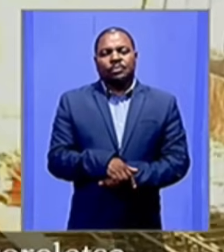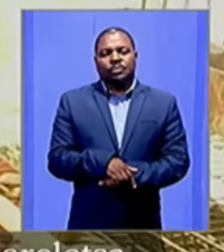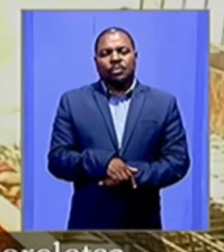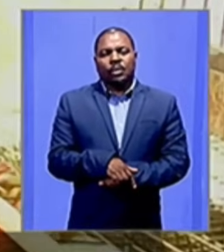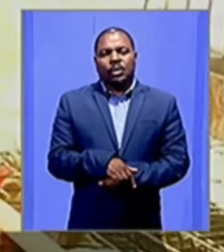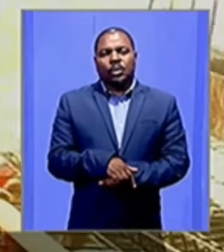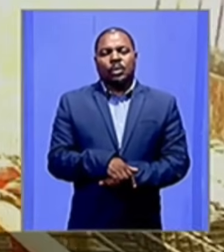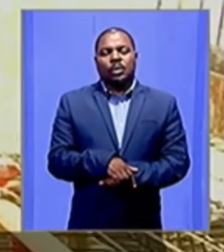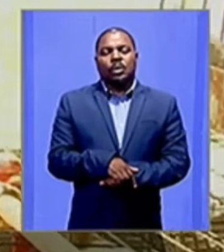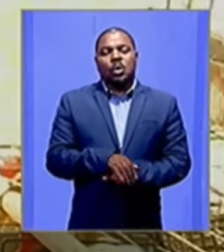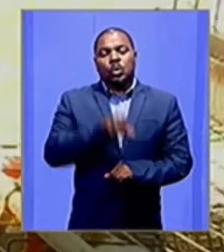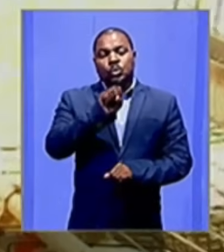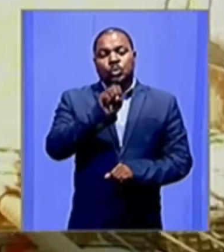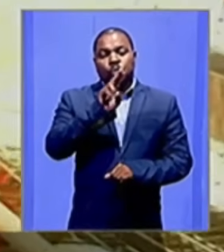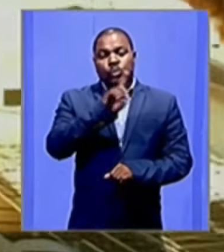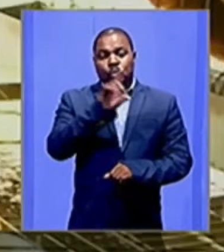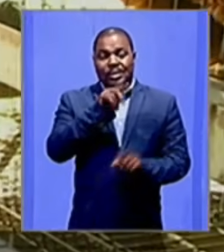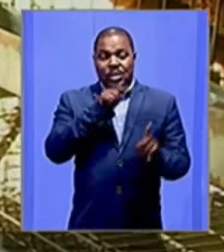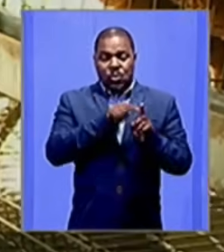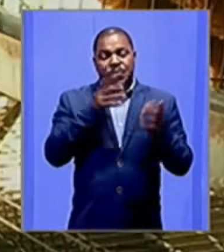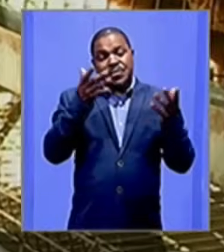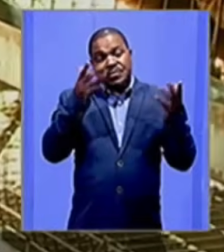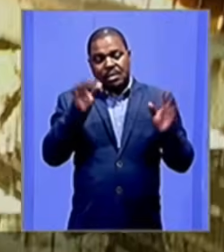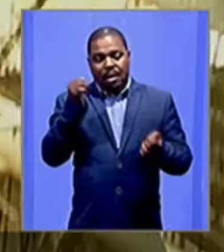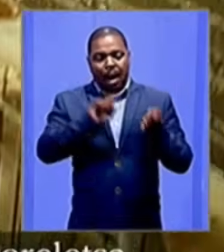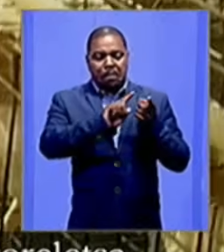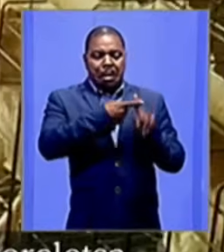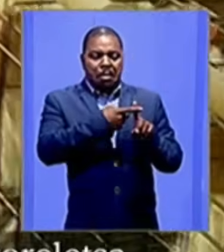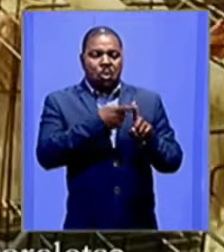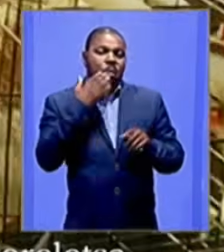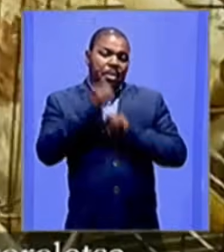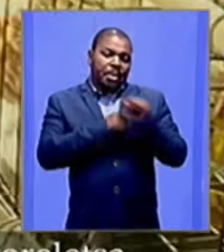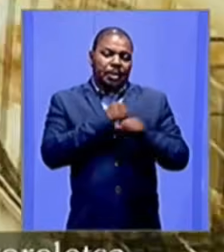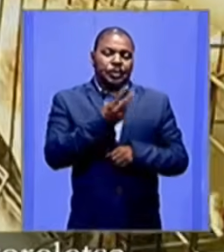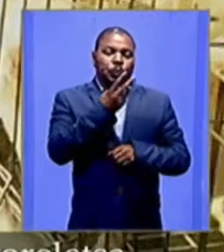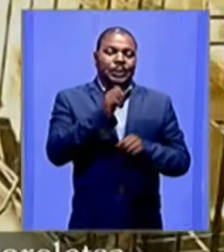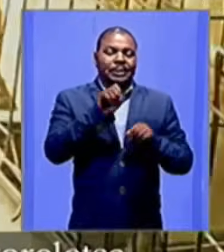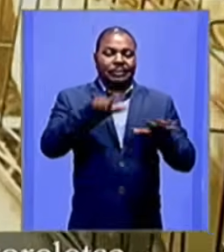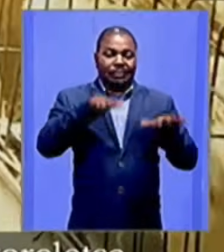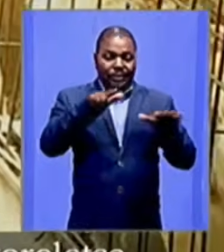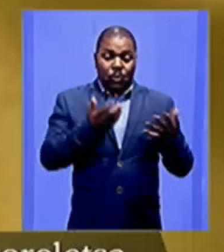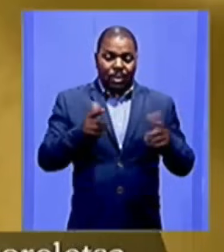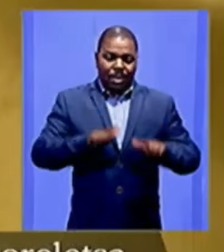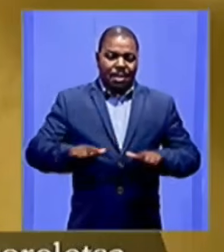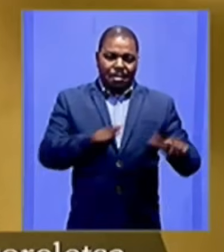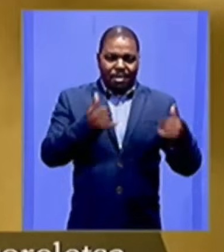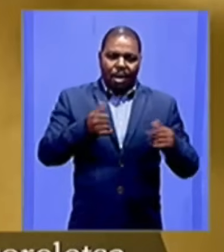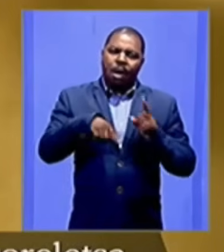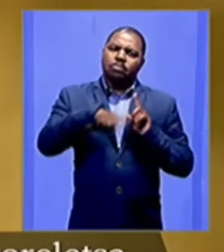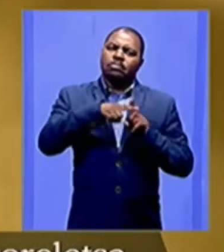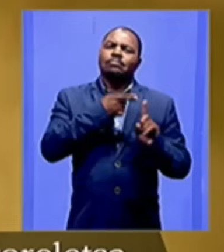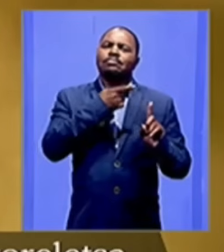Susan Mutakusi yo neng a amega mo kotsing ya sejanaga ka 2017 kwa Limpopo o tletse tshepo le